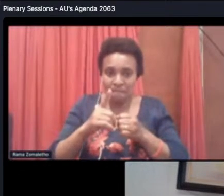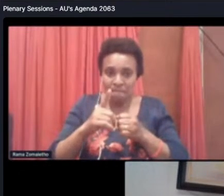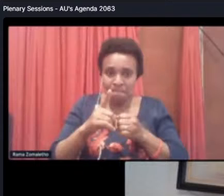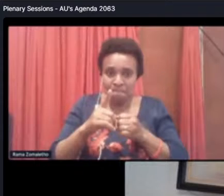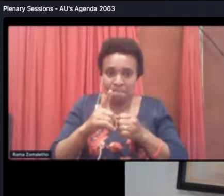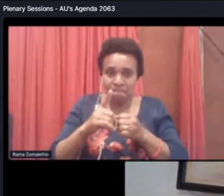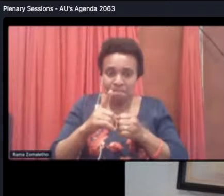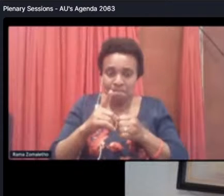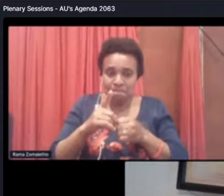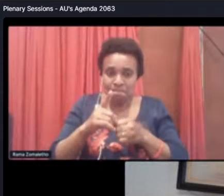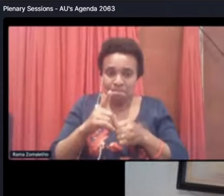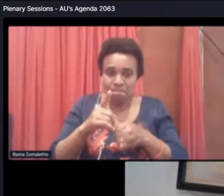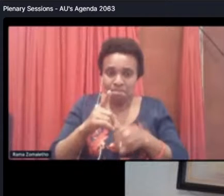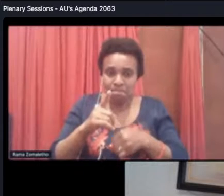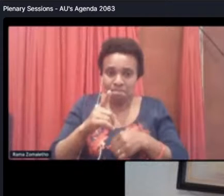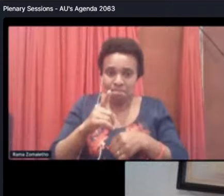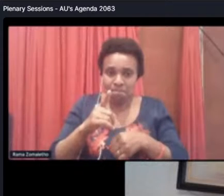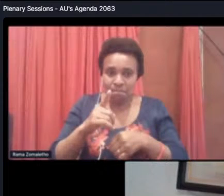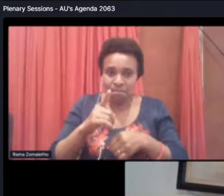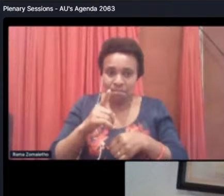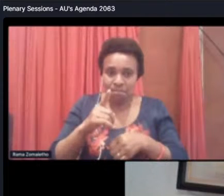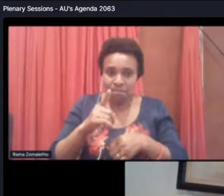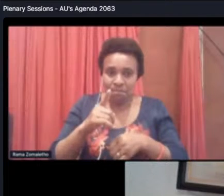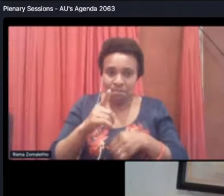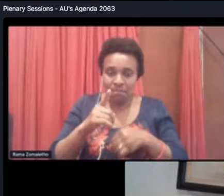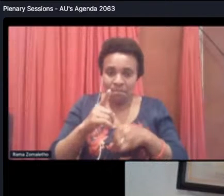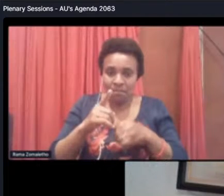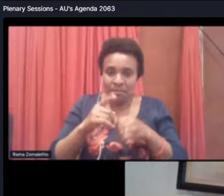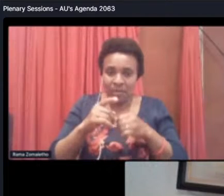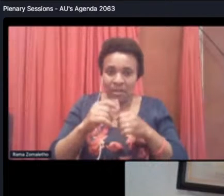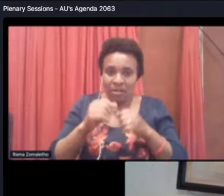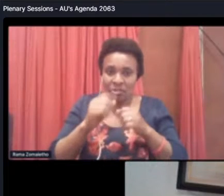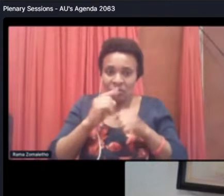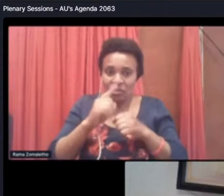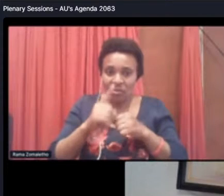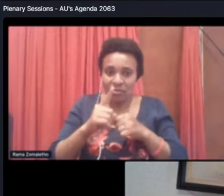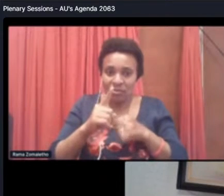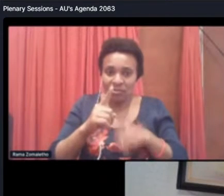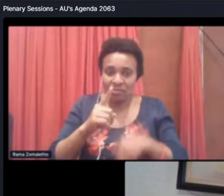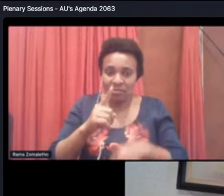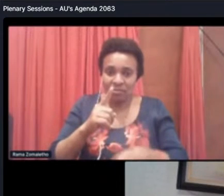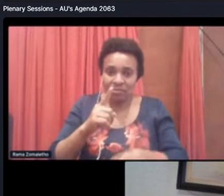don't mind, I would